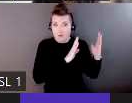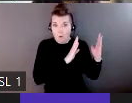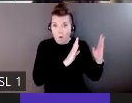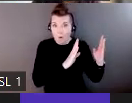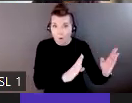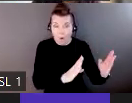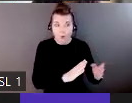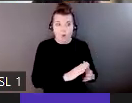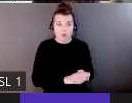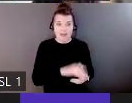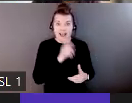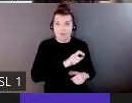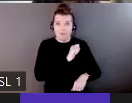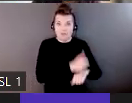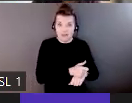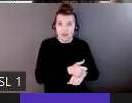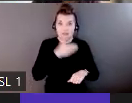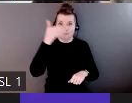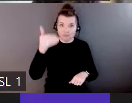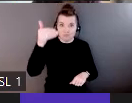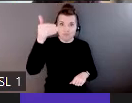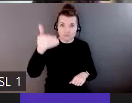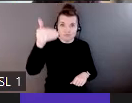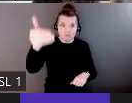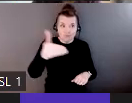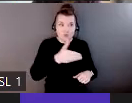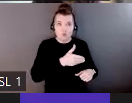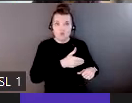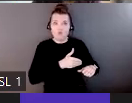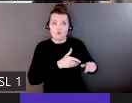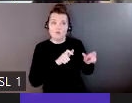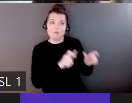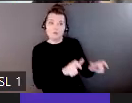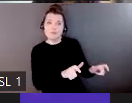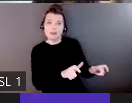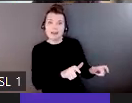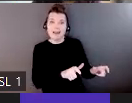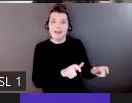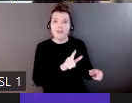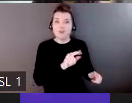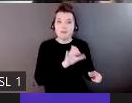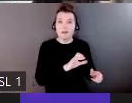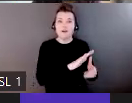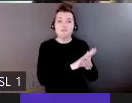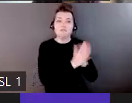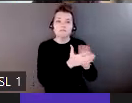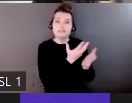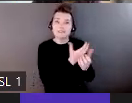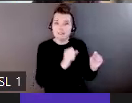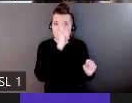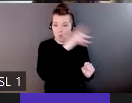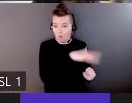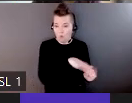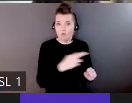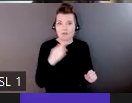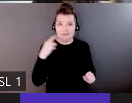wandering flags, different things that can be done from a risk management perspective on the home? And we're very honest, the home and the ministry's business